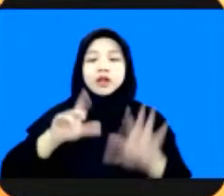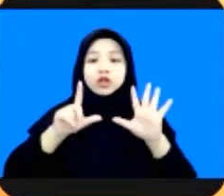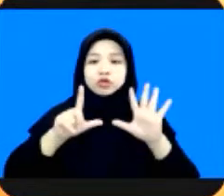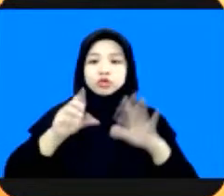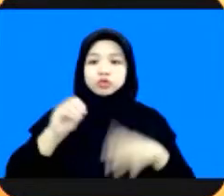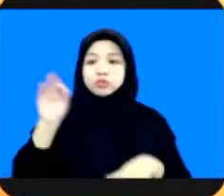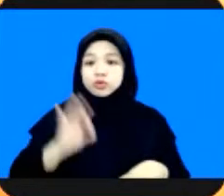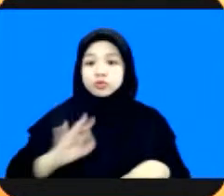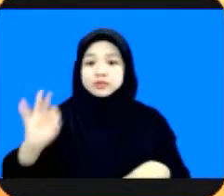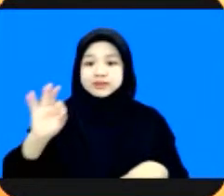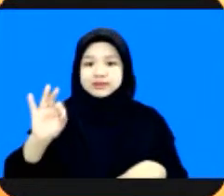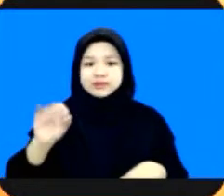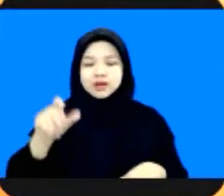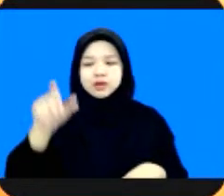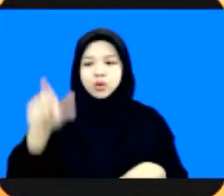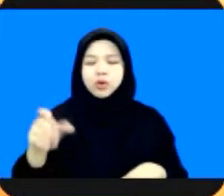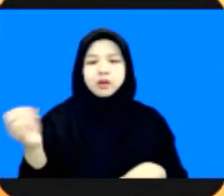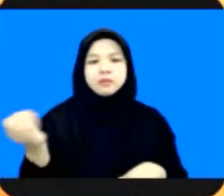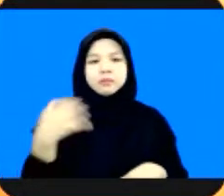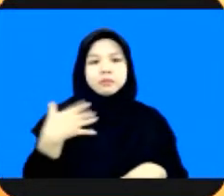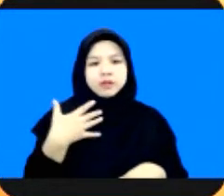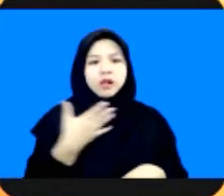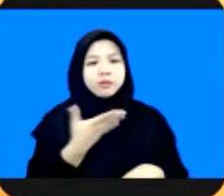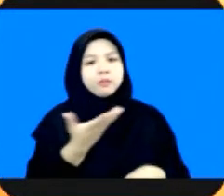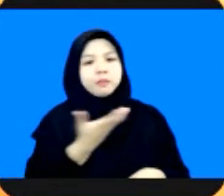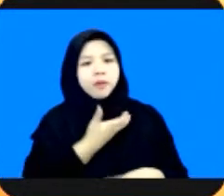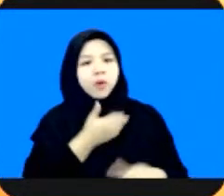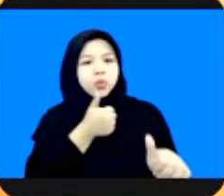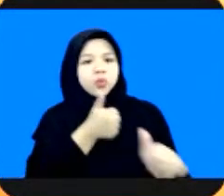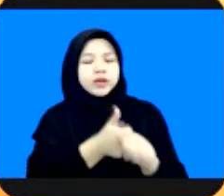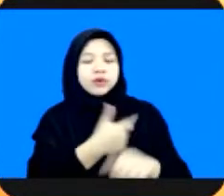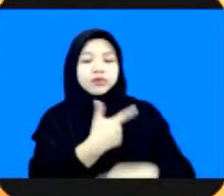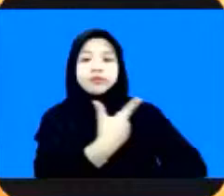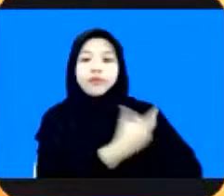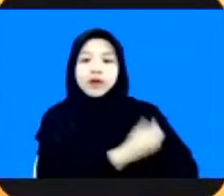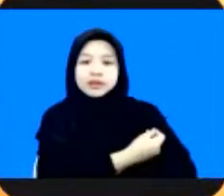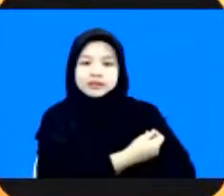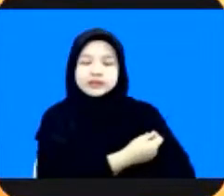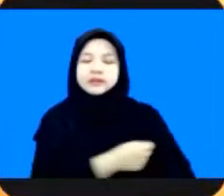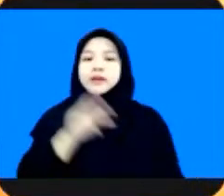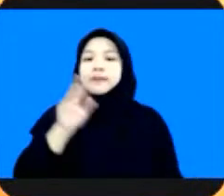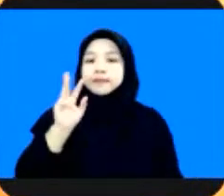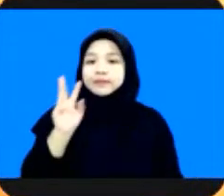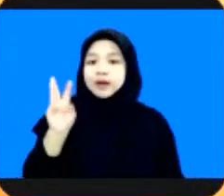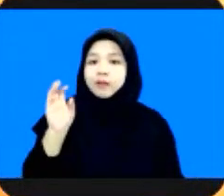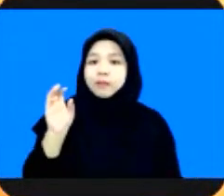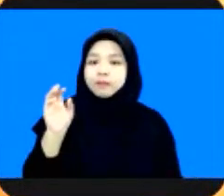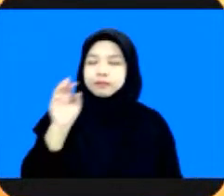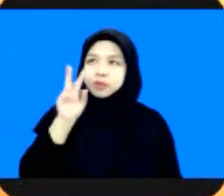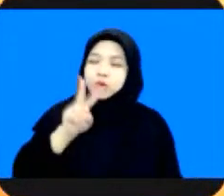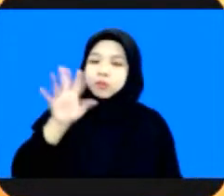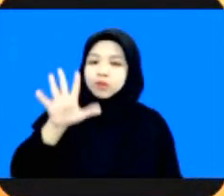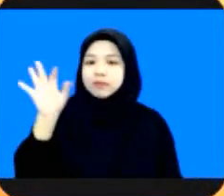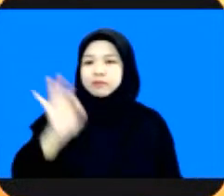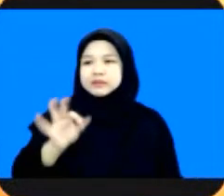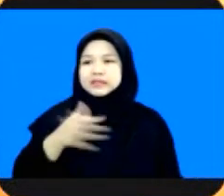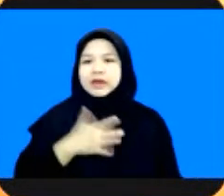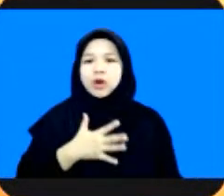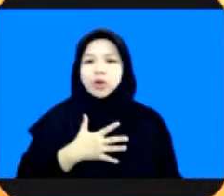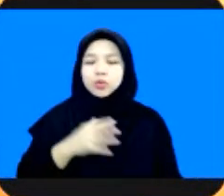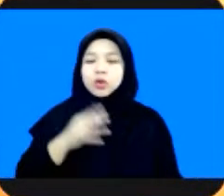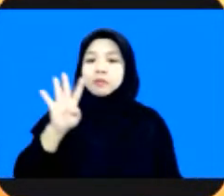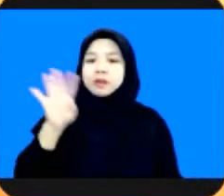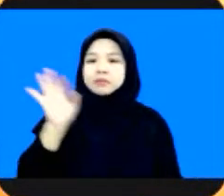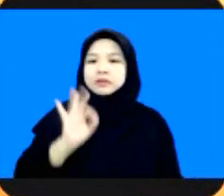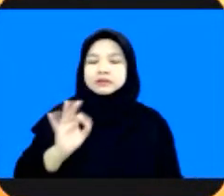to be vaccinated. Around 25% are still in doubt, and 5% say no.